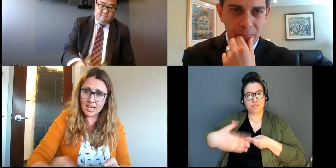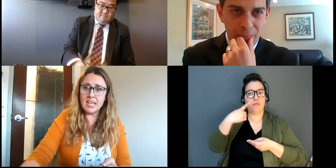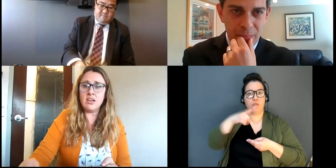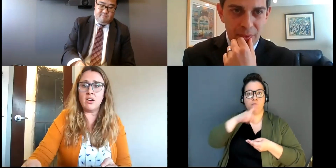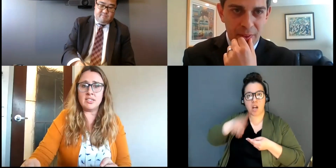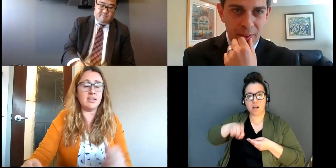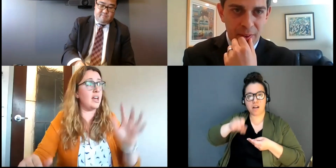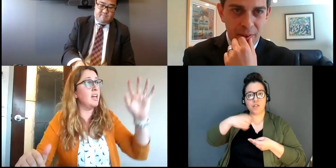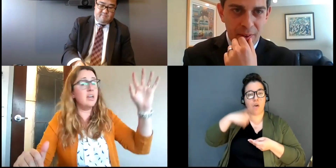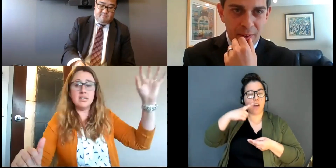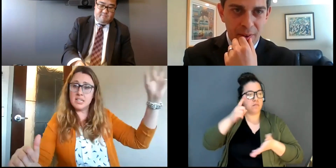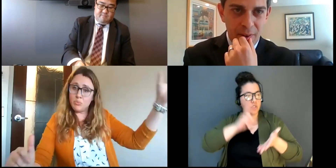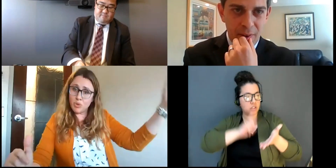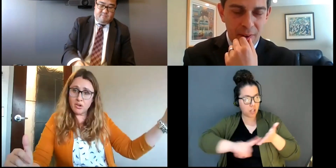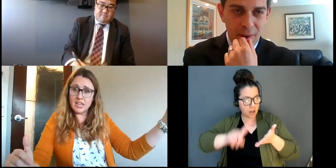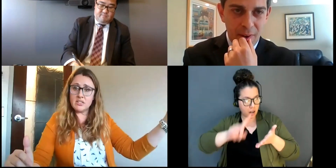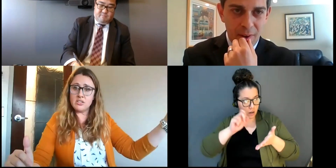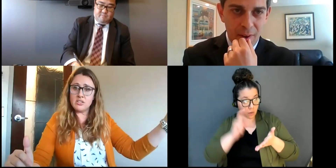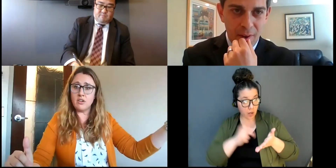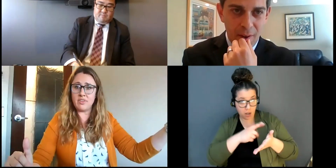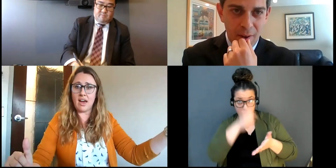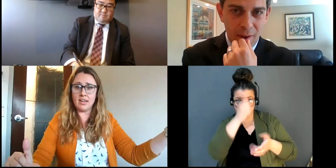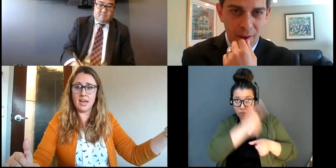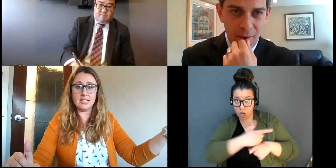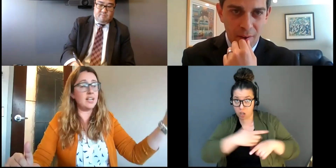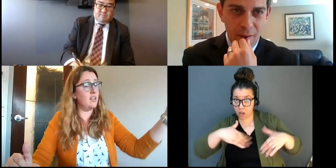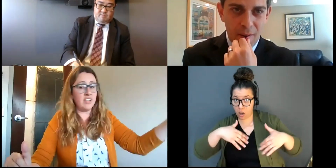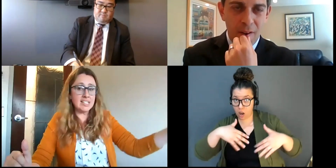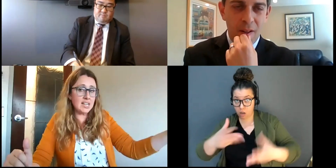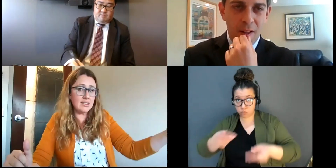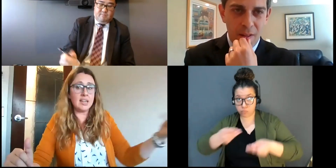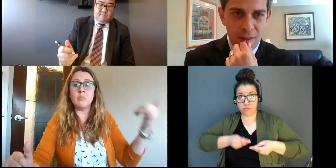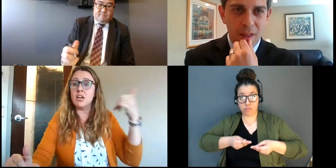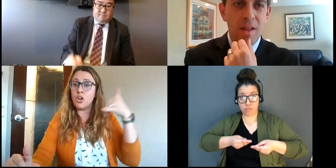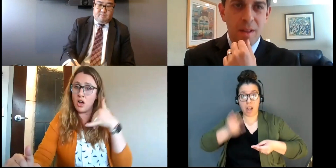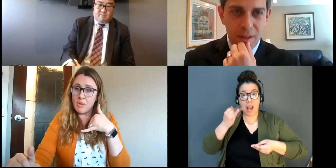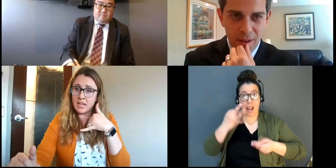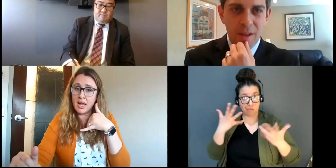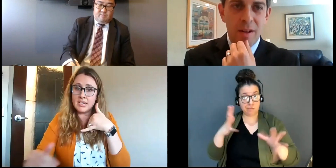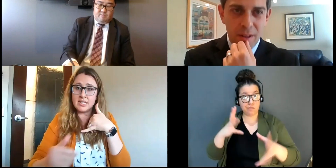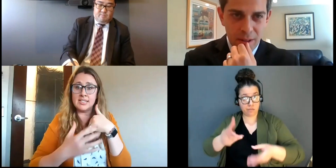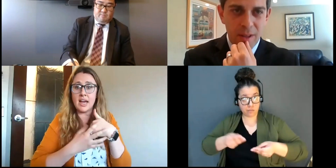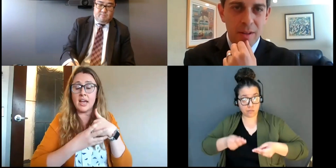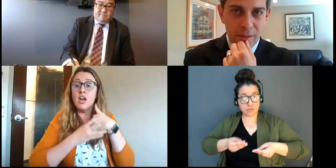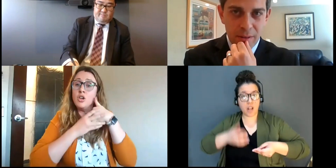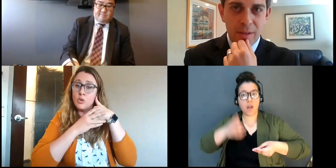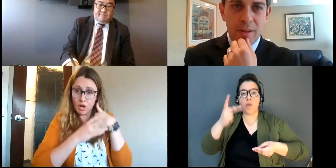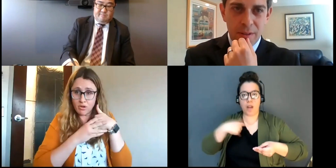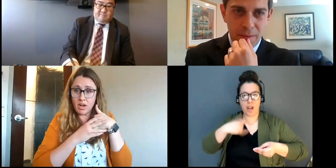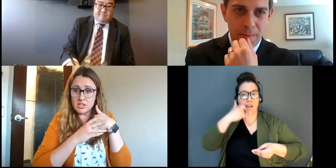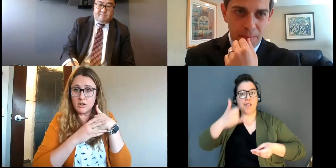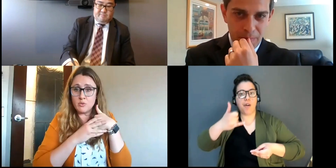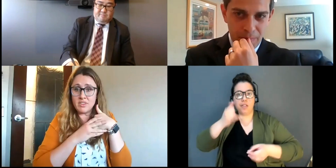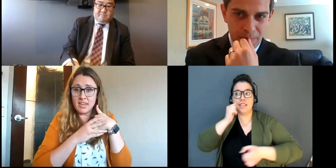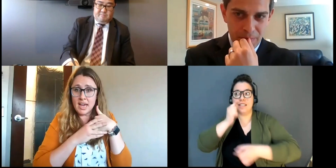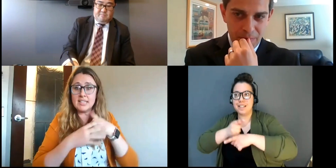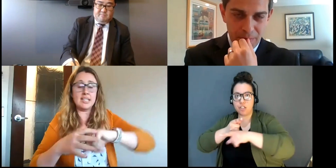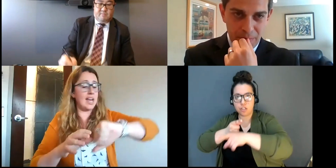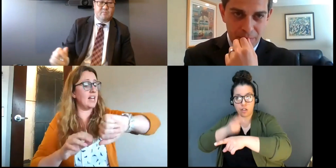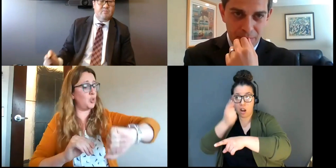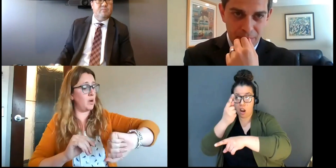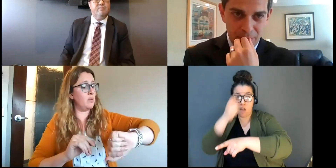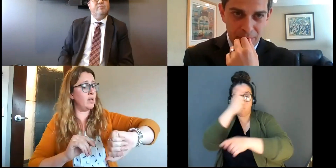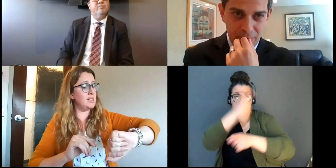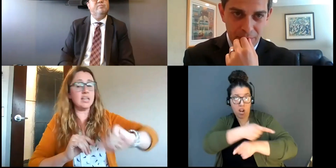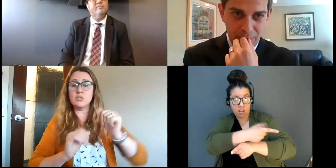I'm checking in on today. Did brother get served with that case? And if he did, then I'm going to call my client and say, your brother got served with the case.